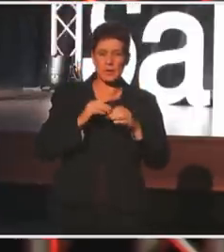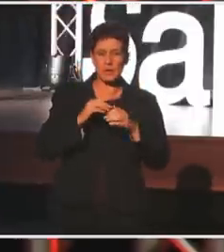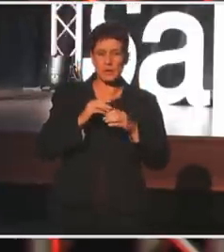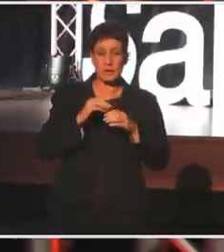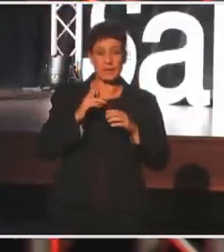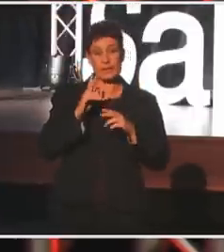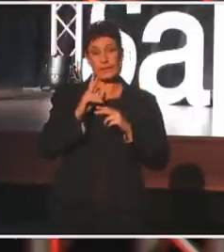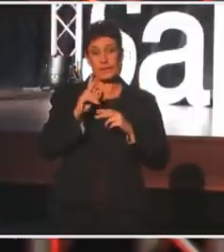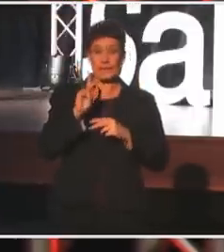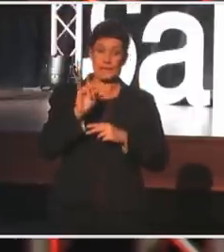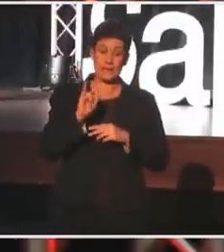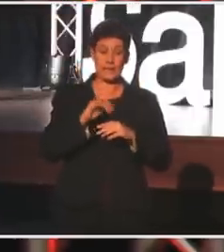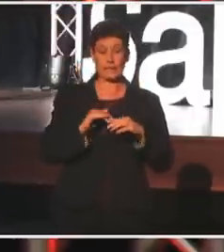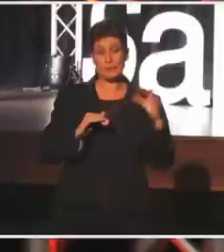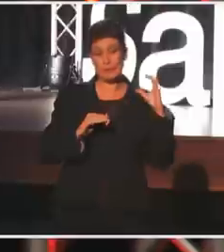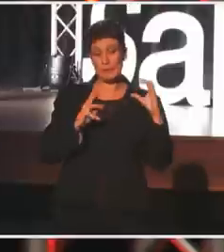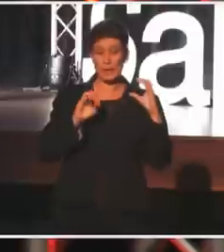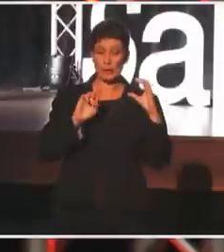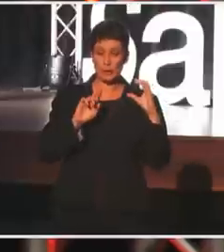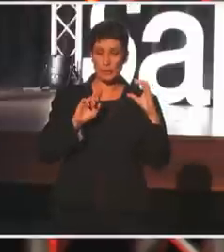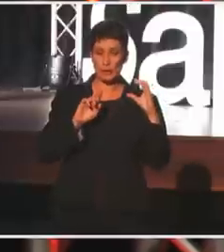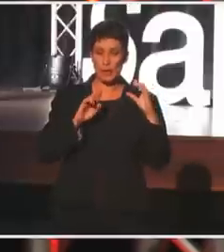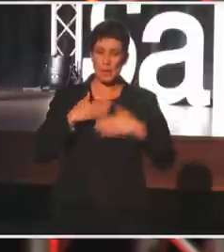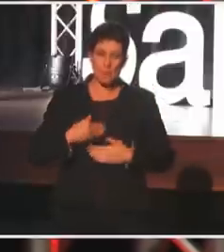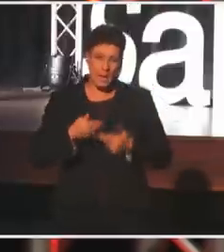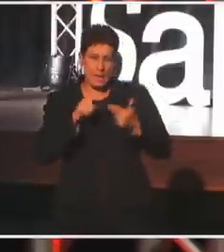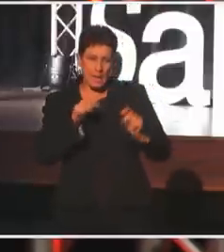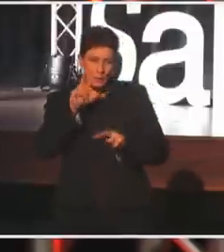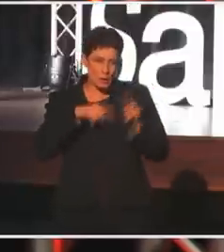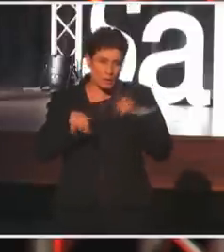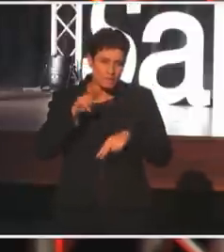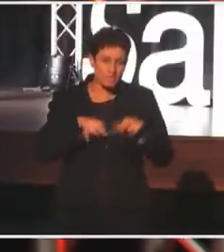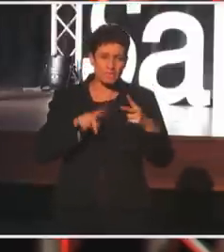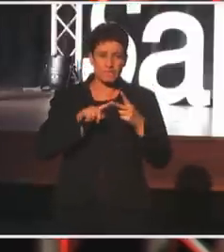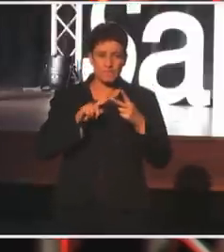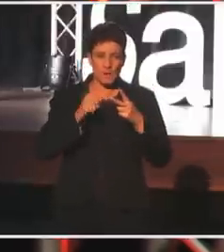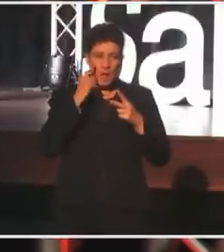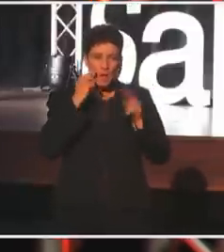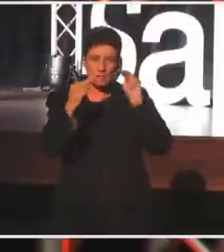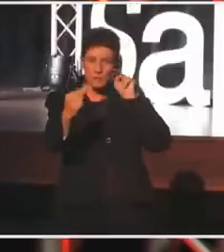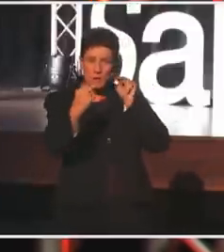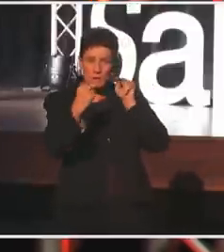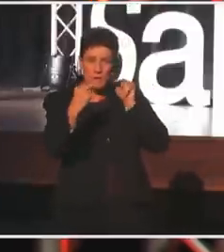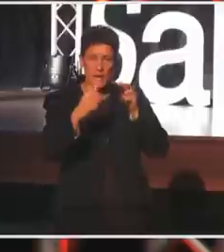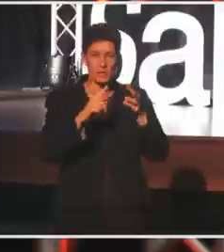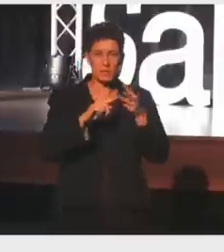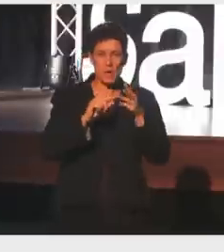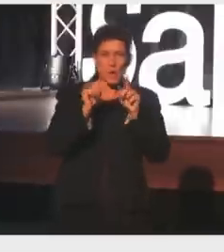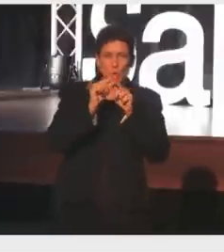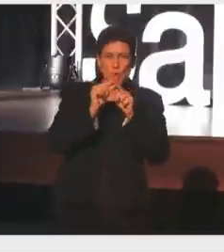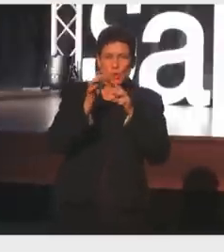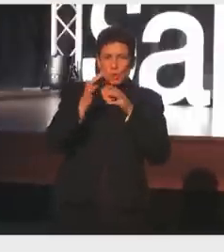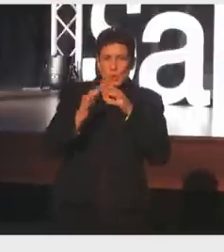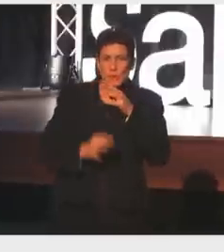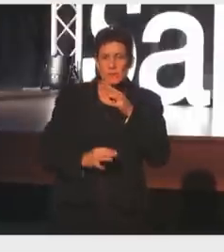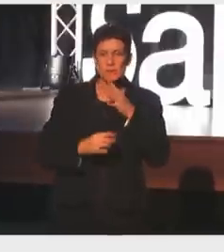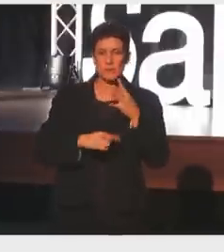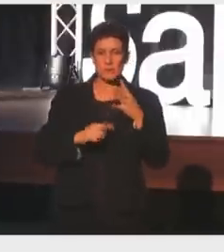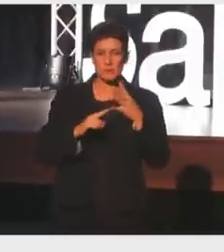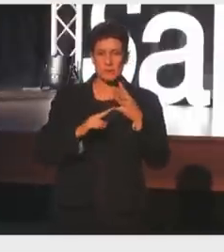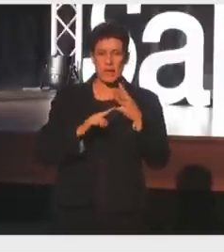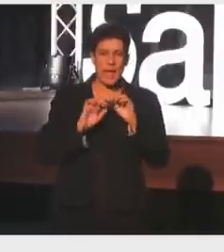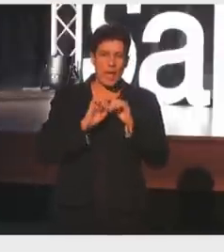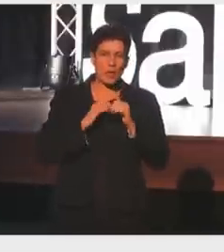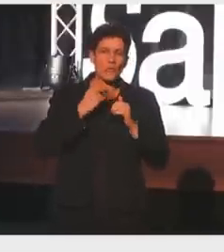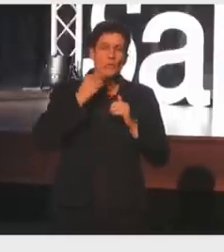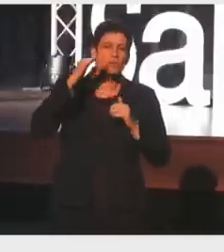of C major. Body language, eye contact, word choice,